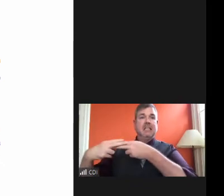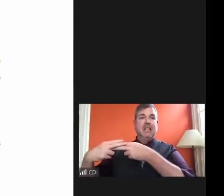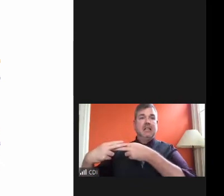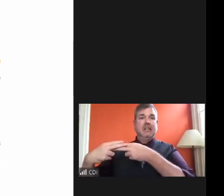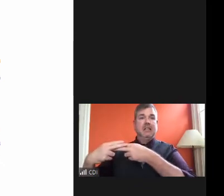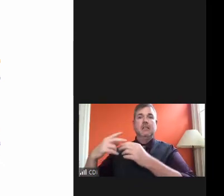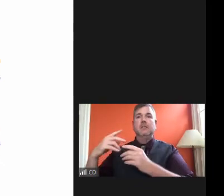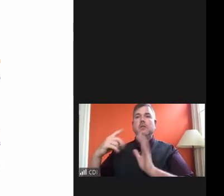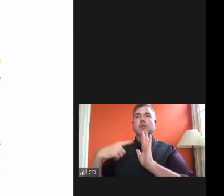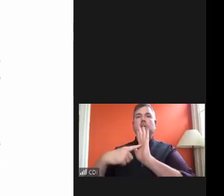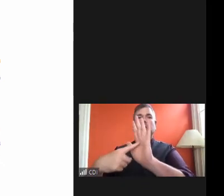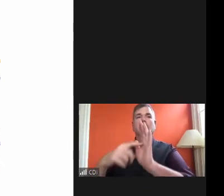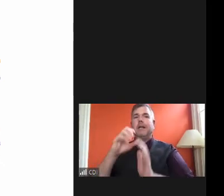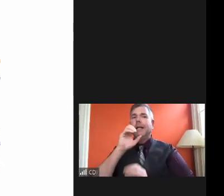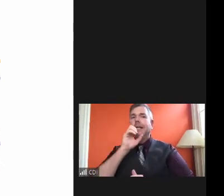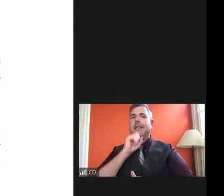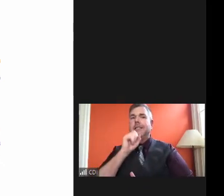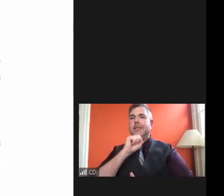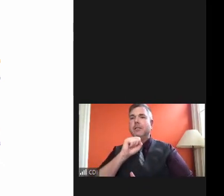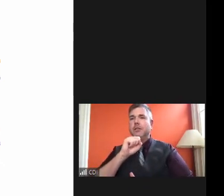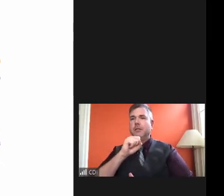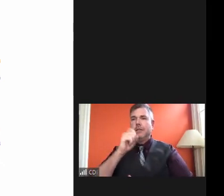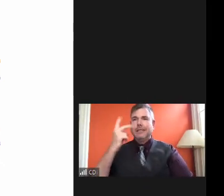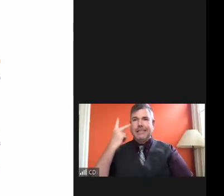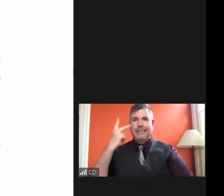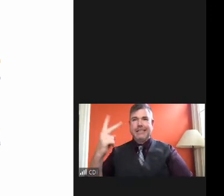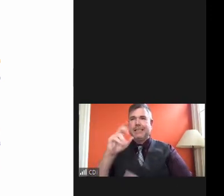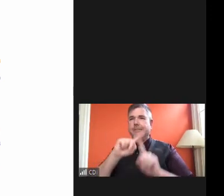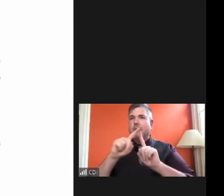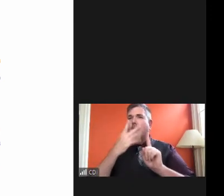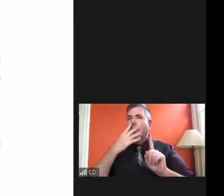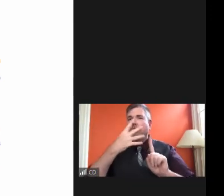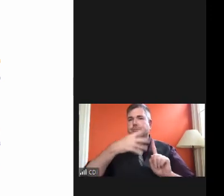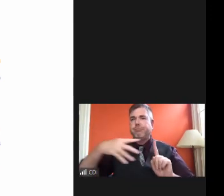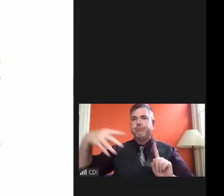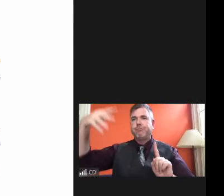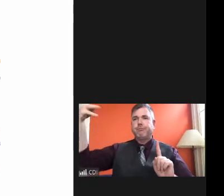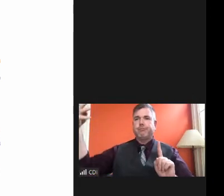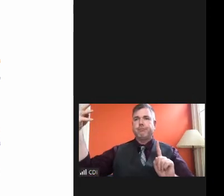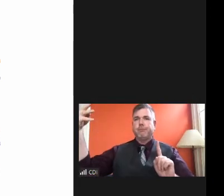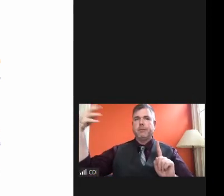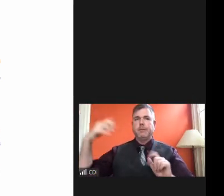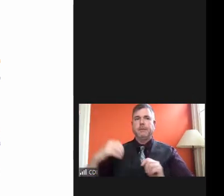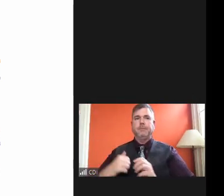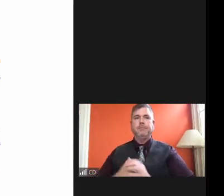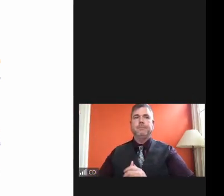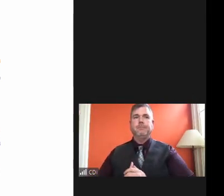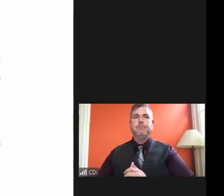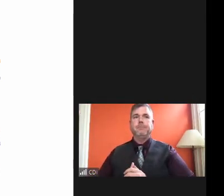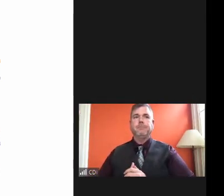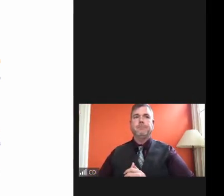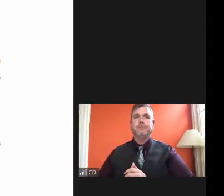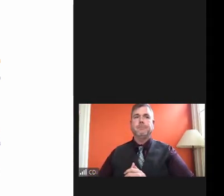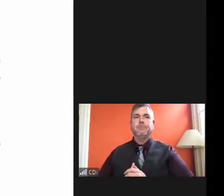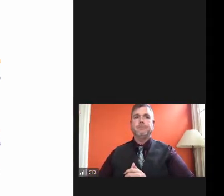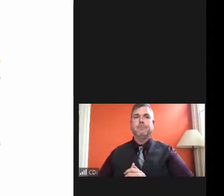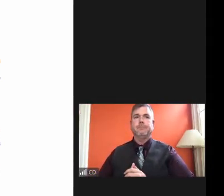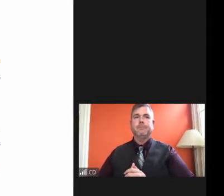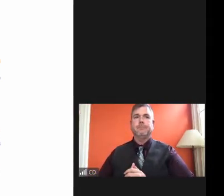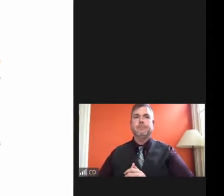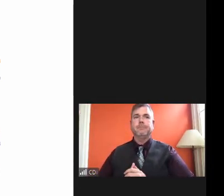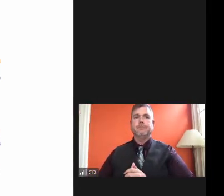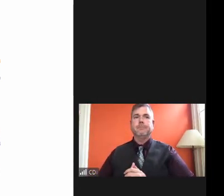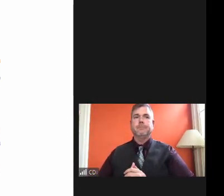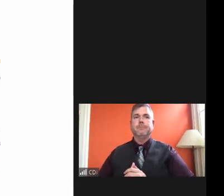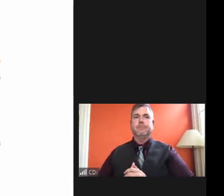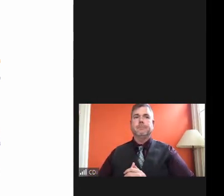is the one that we are most concerned about when it comes to mortality. So if we want to talk about flattening the curve as specifically as possible, that's the curve we want to